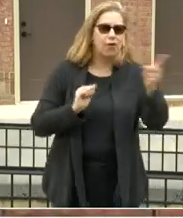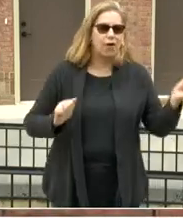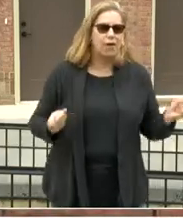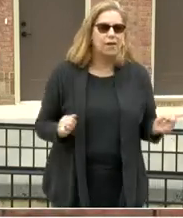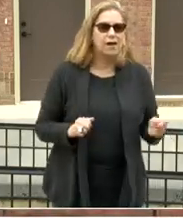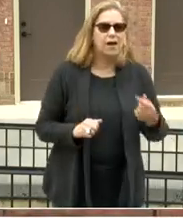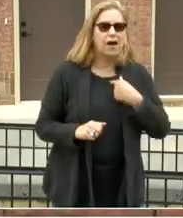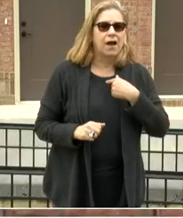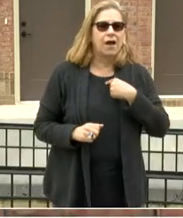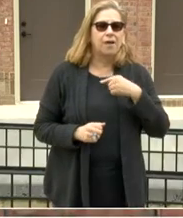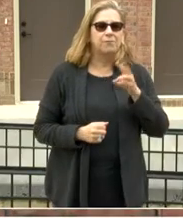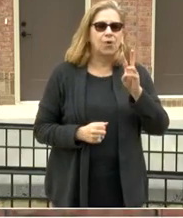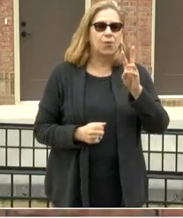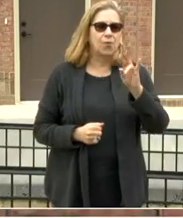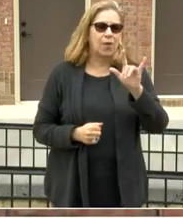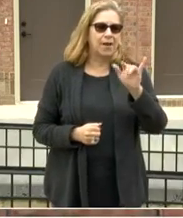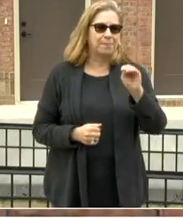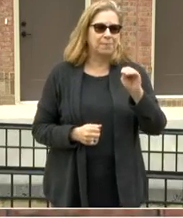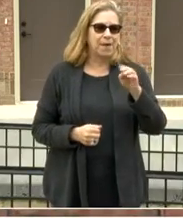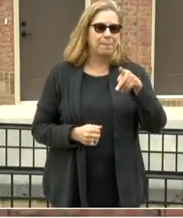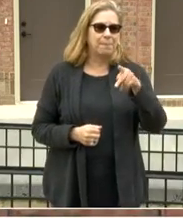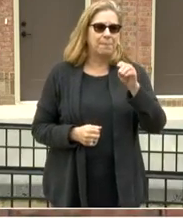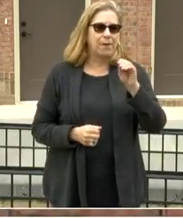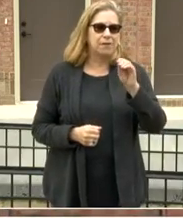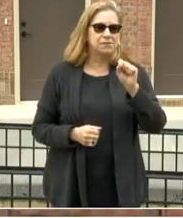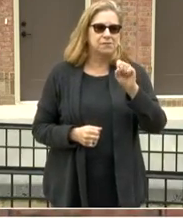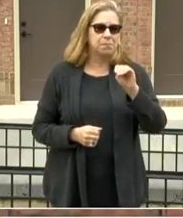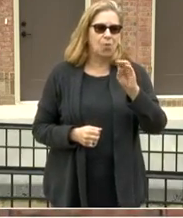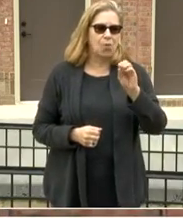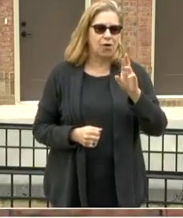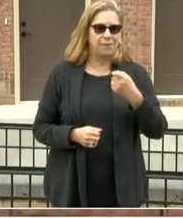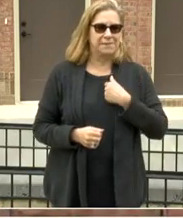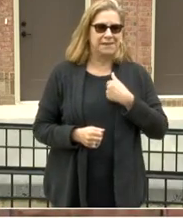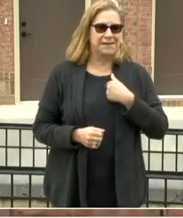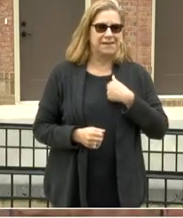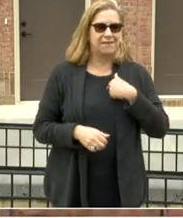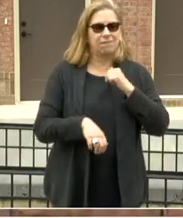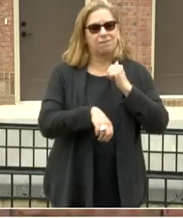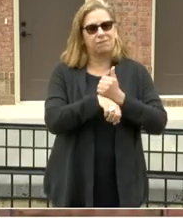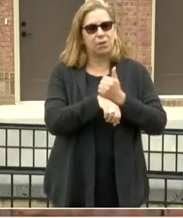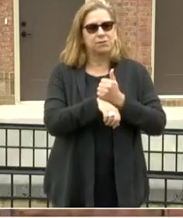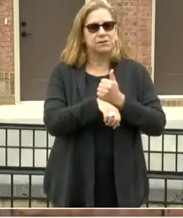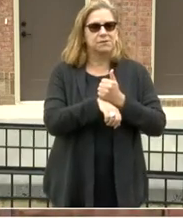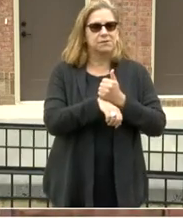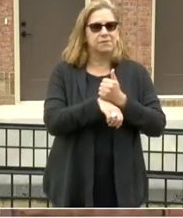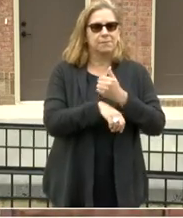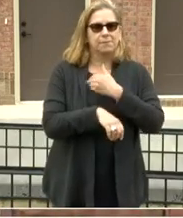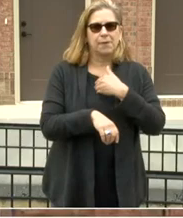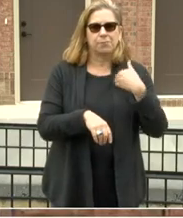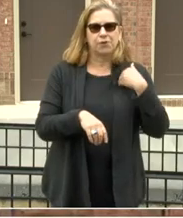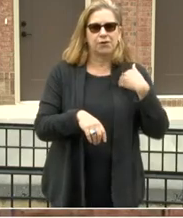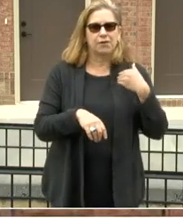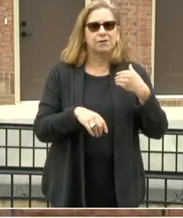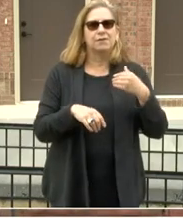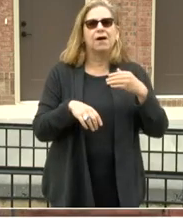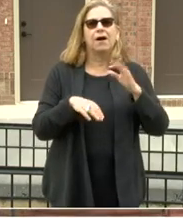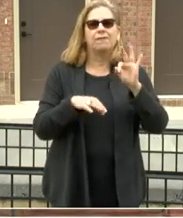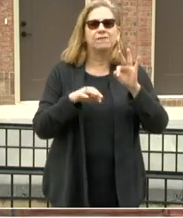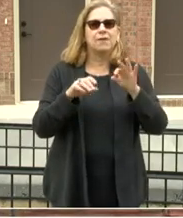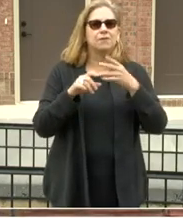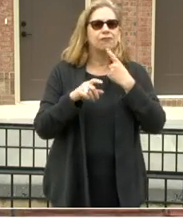Passmore, a founder and managing partner of Red Brick LMD. On behalf of our entire